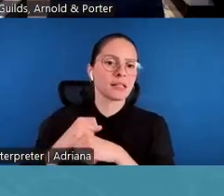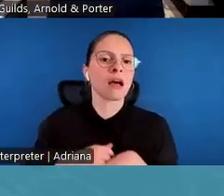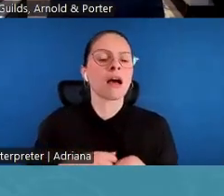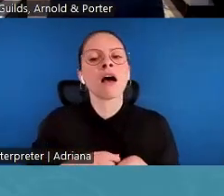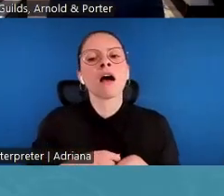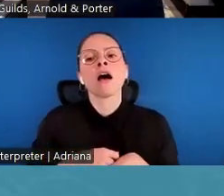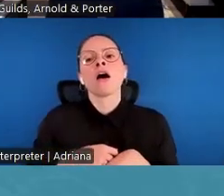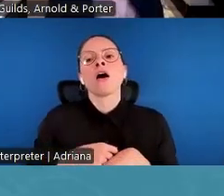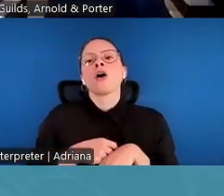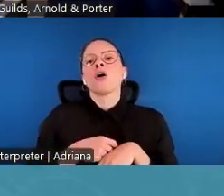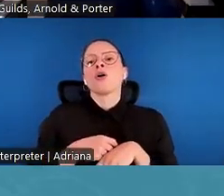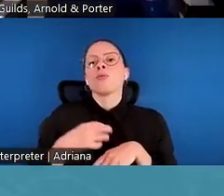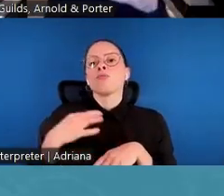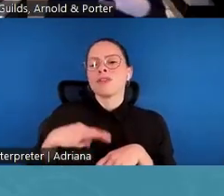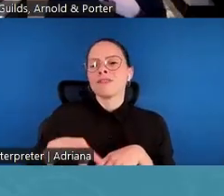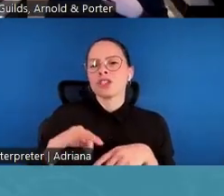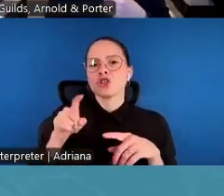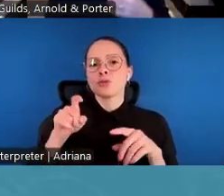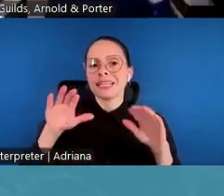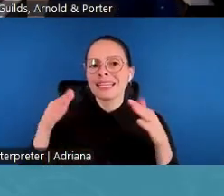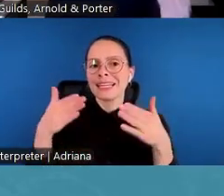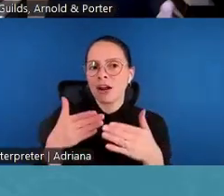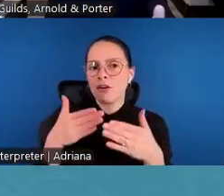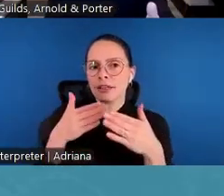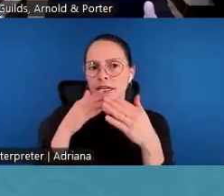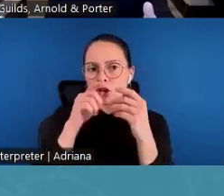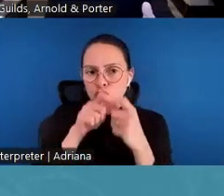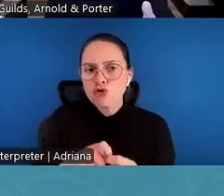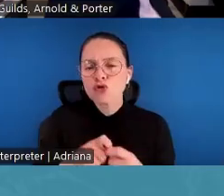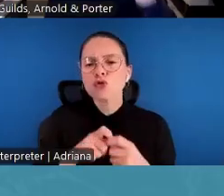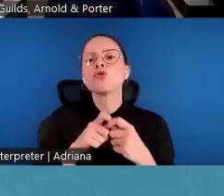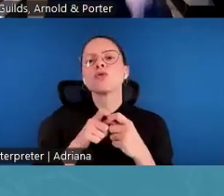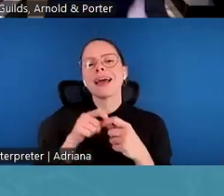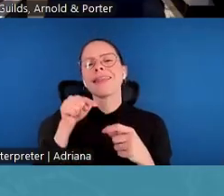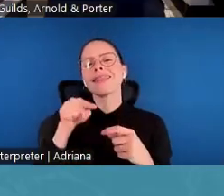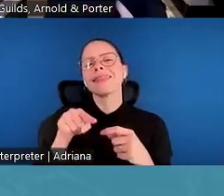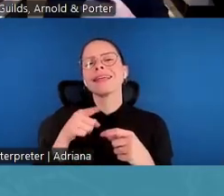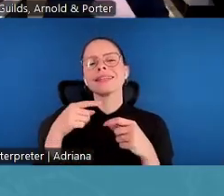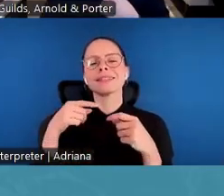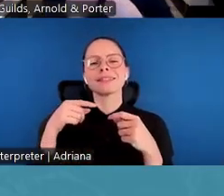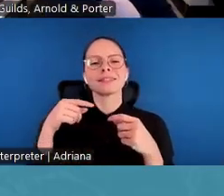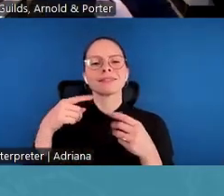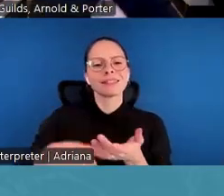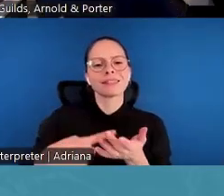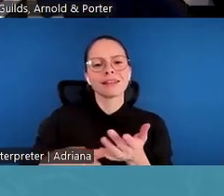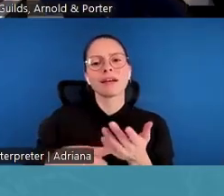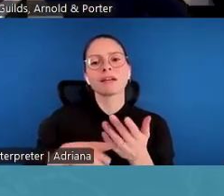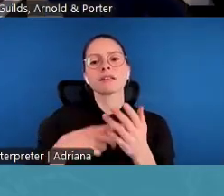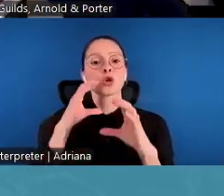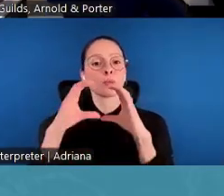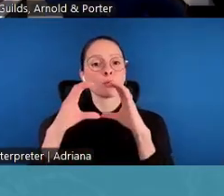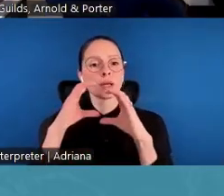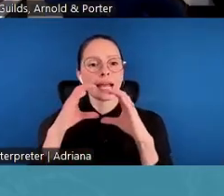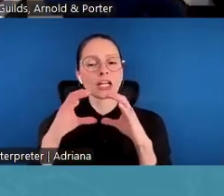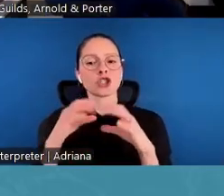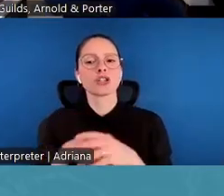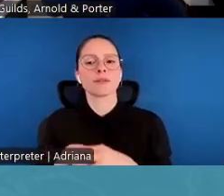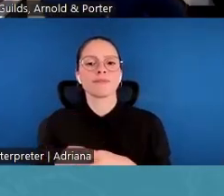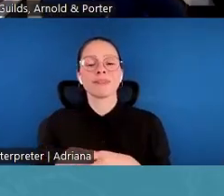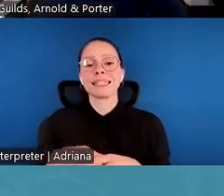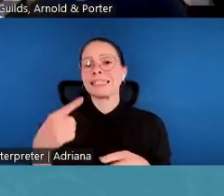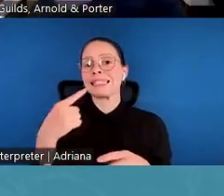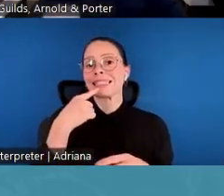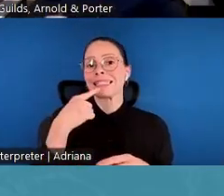should be narrowly construed, and this privilege talks about communications, and their view was diagnosis and treatment is not a